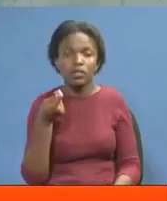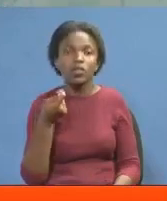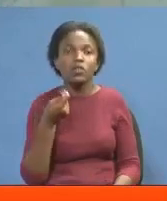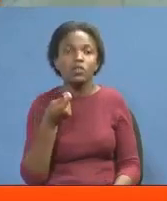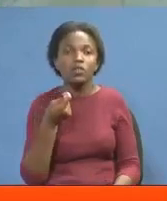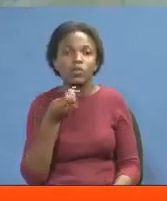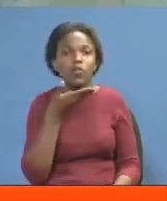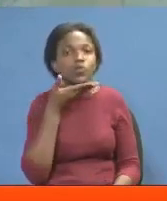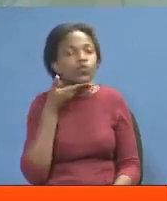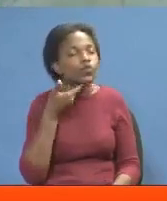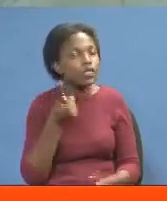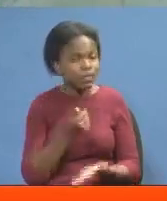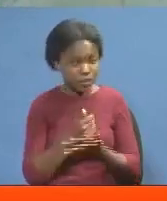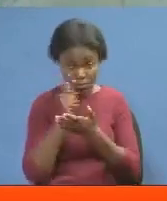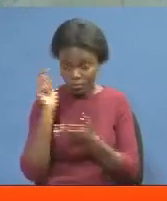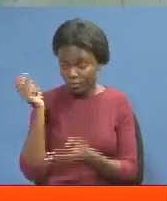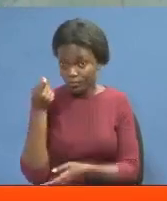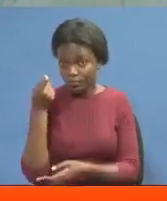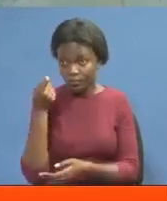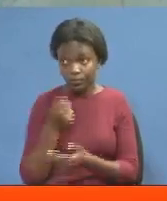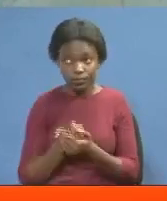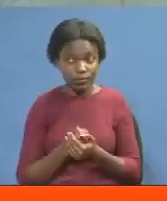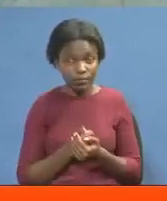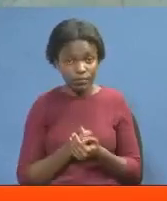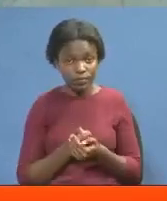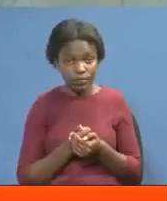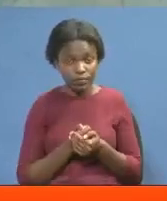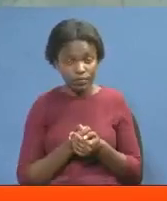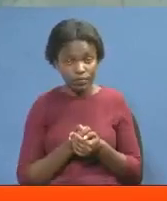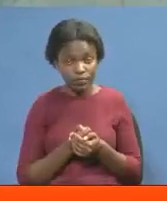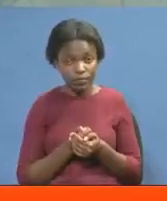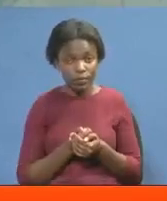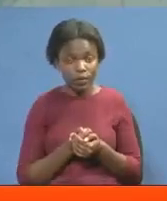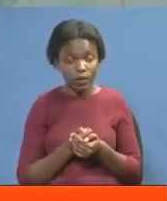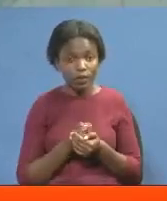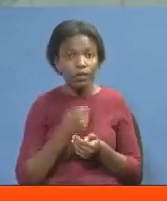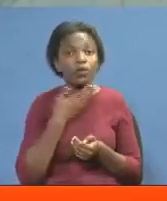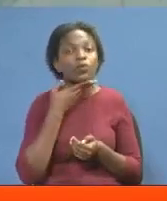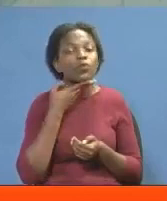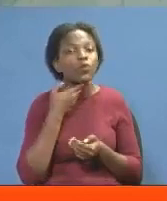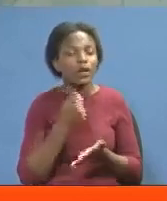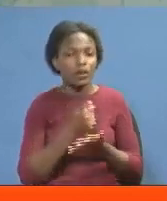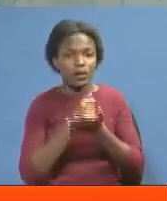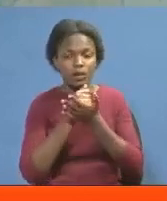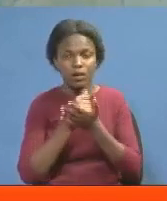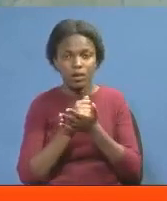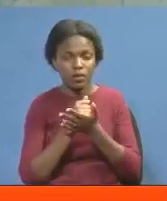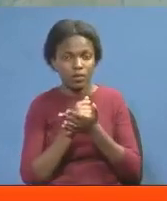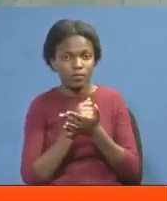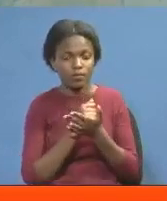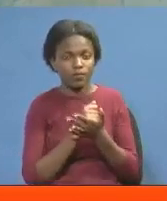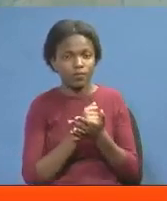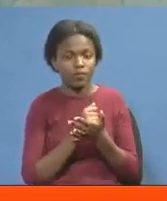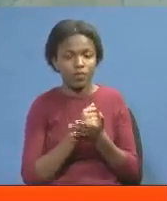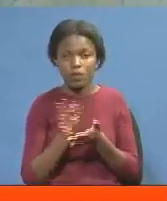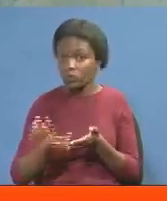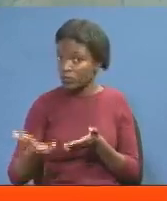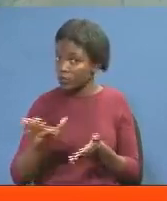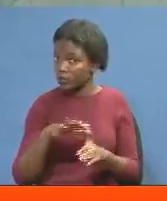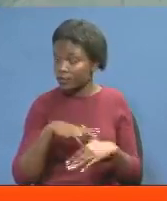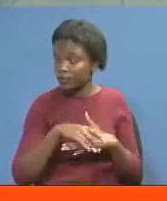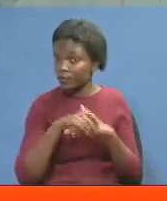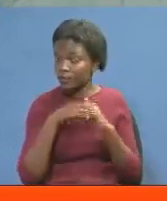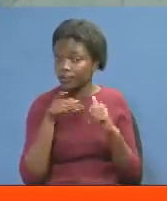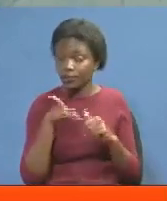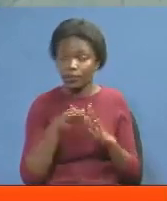of Kenya to run for office, like those my uncles who came from Kisimayo and wanted to be assisted to go and run for a position there.